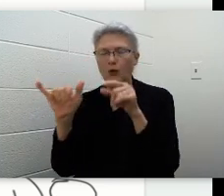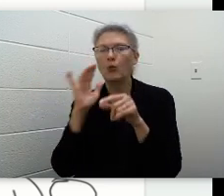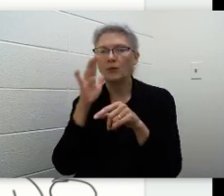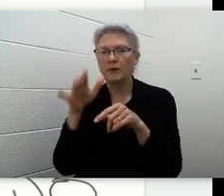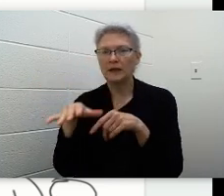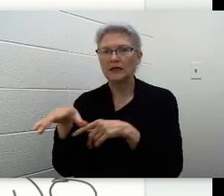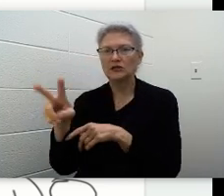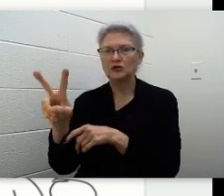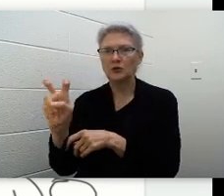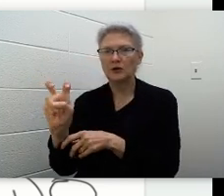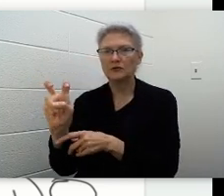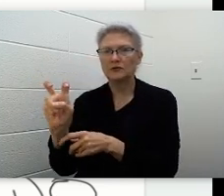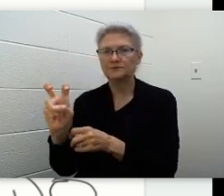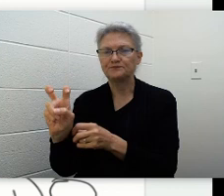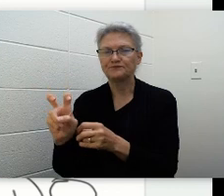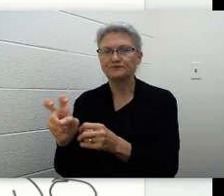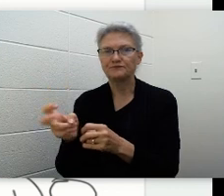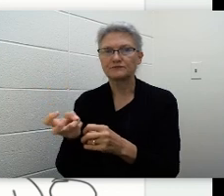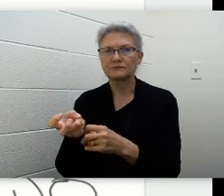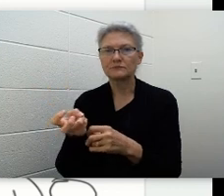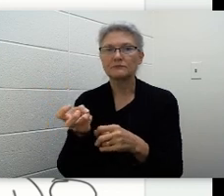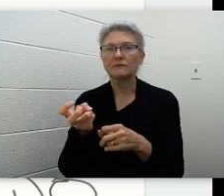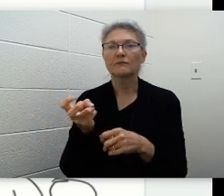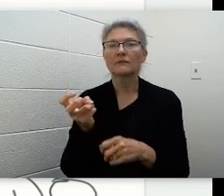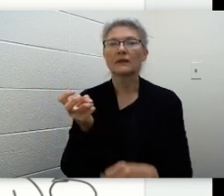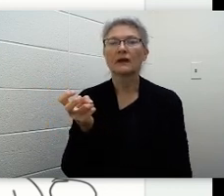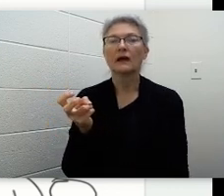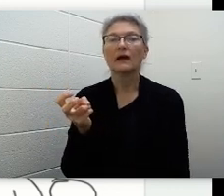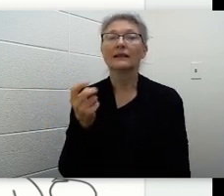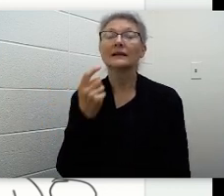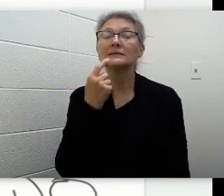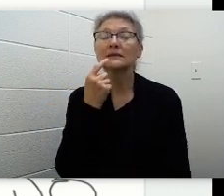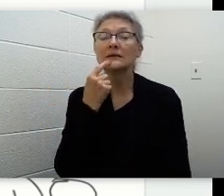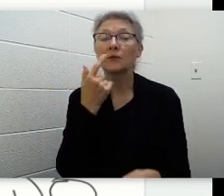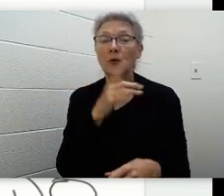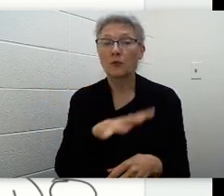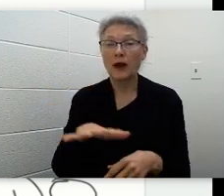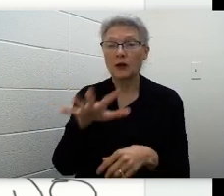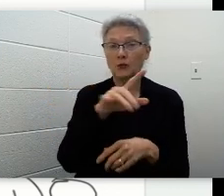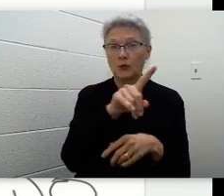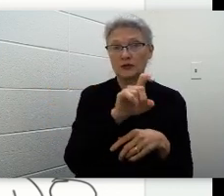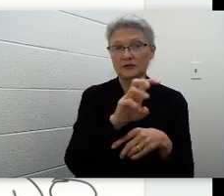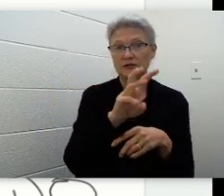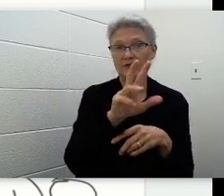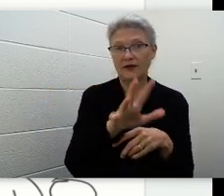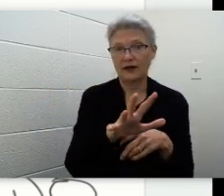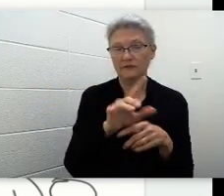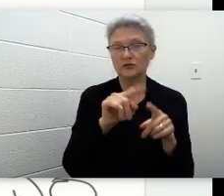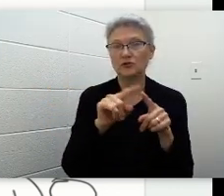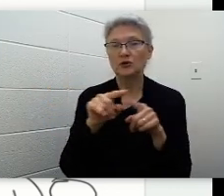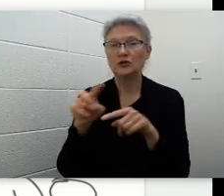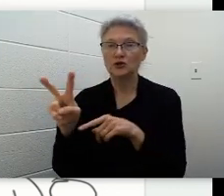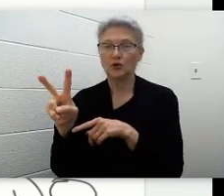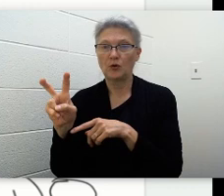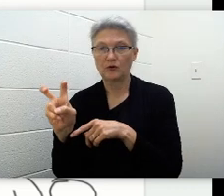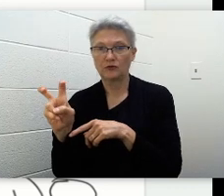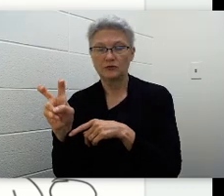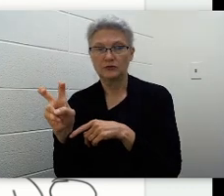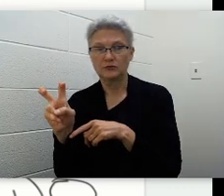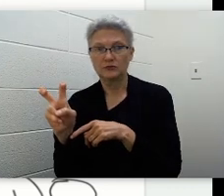to be 200. So let's say that we've rounded 165 to